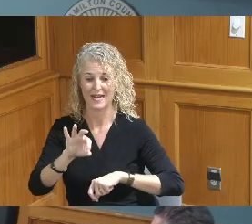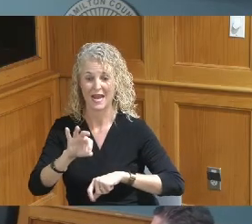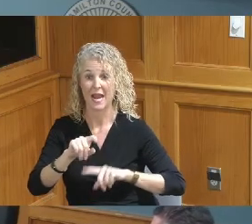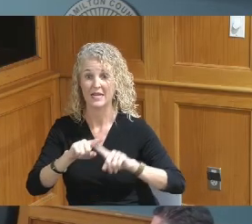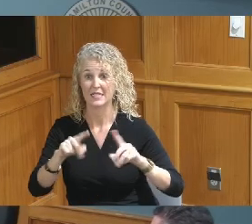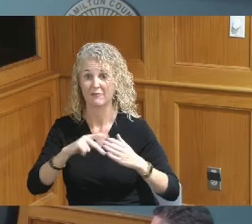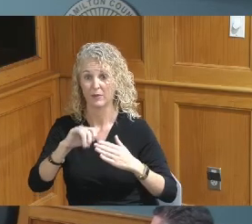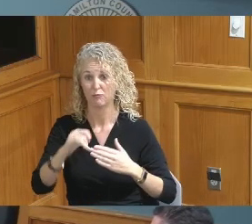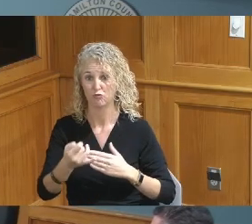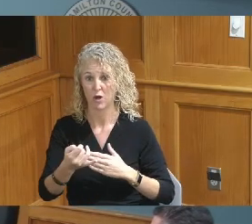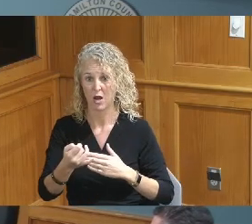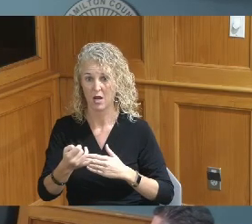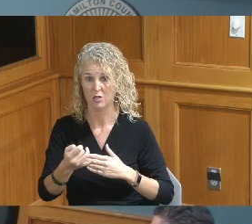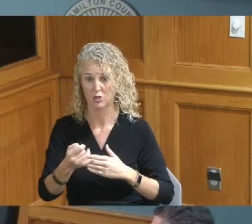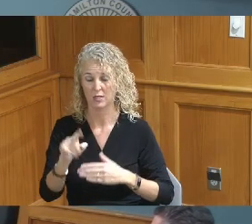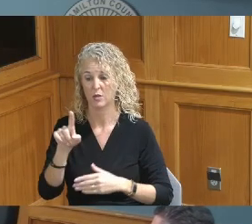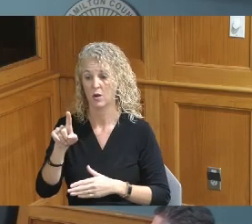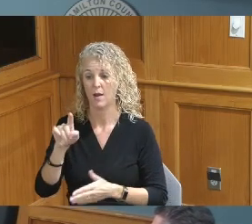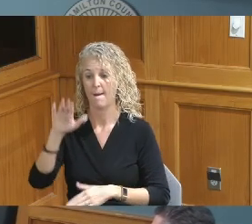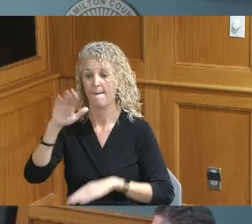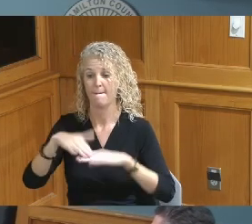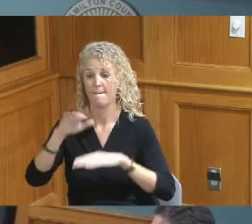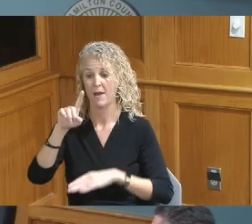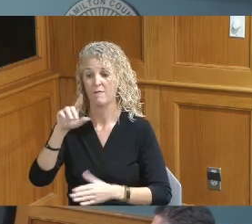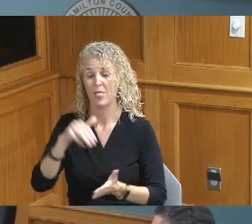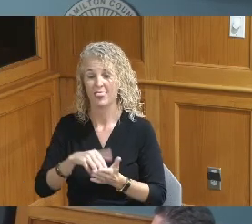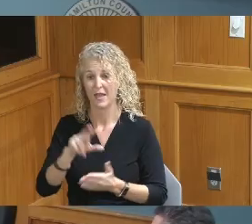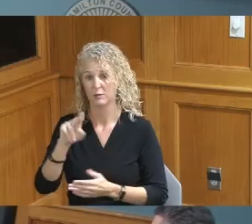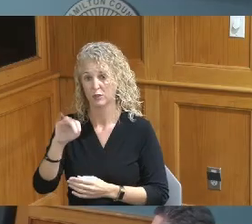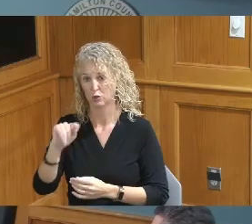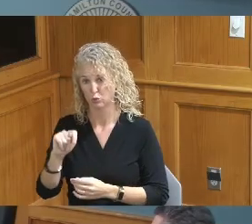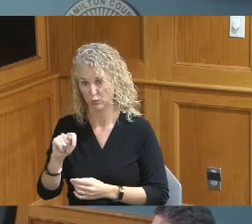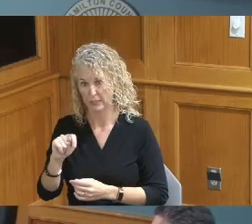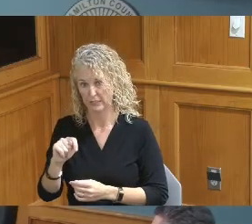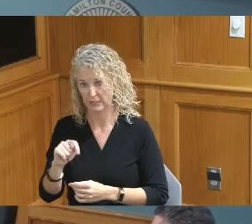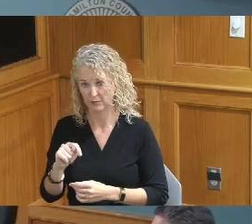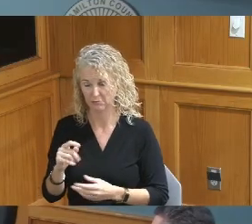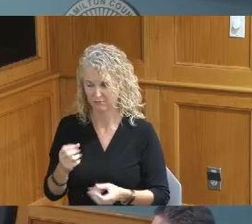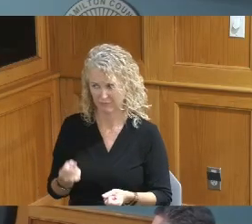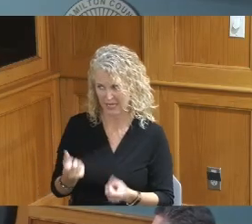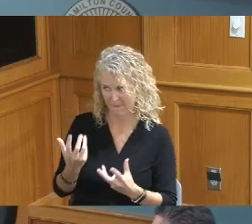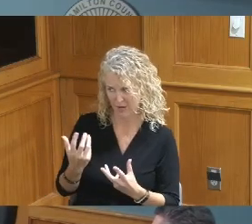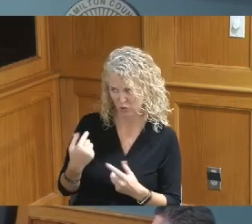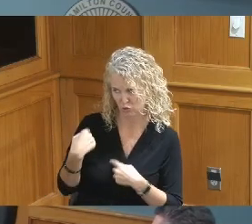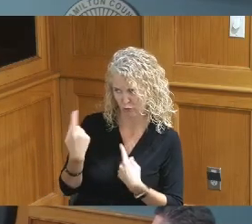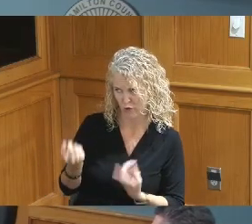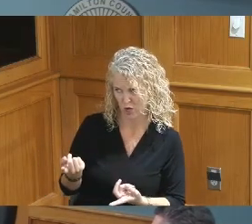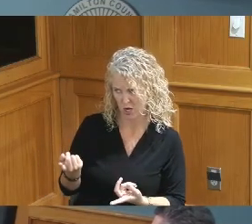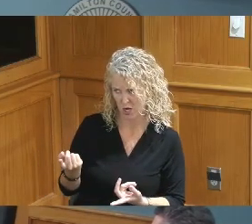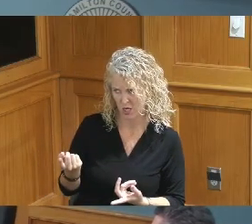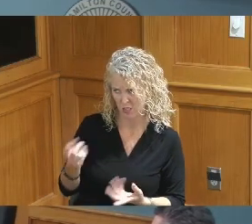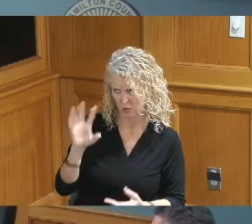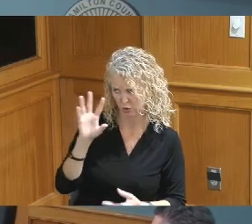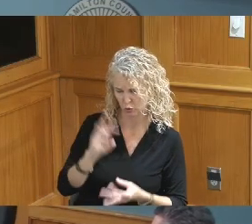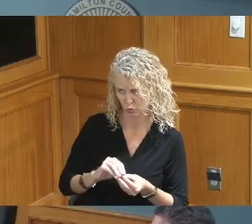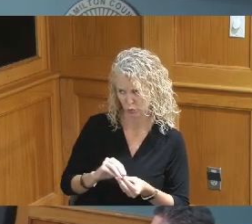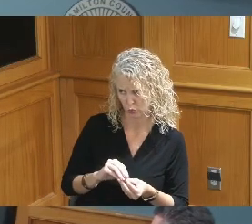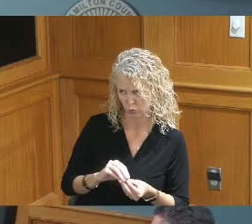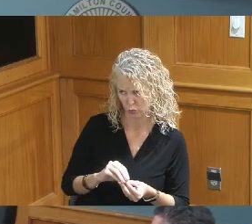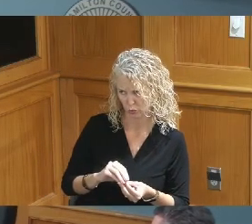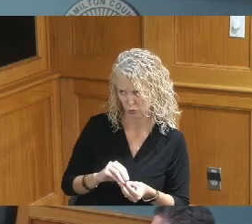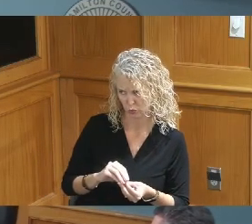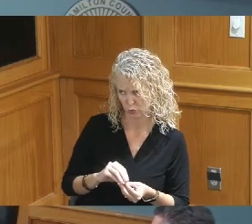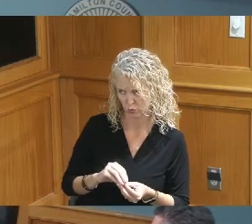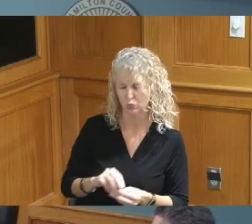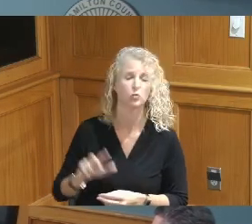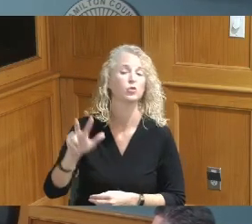over 1,000 units of affordable housing. Yeah, but overall, we put what, 60 million total affordable